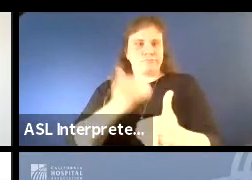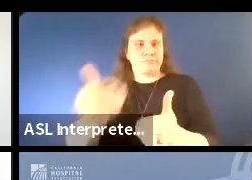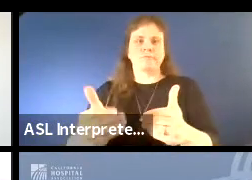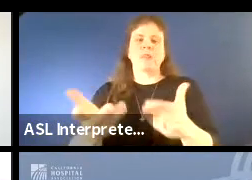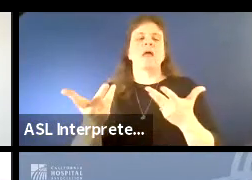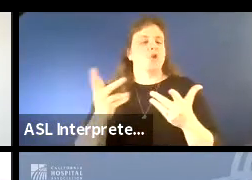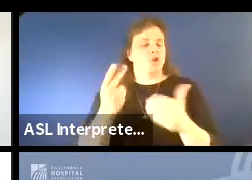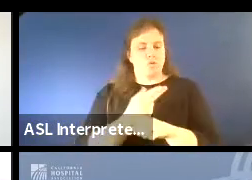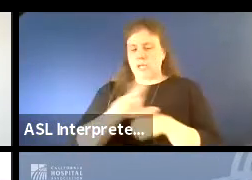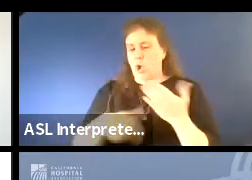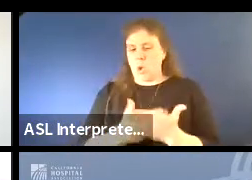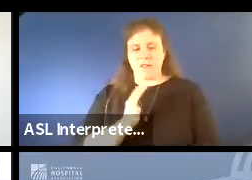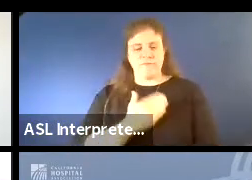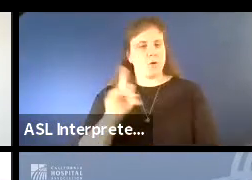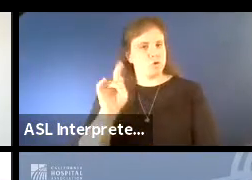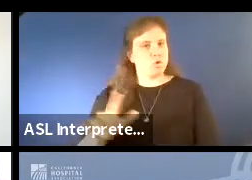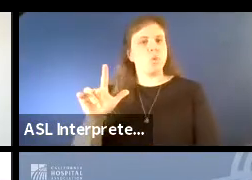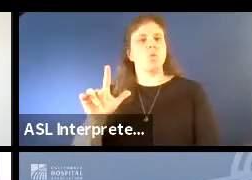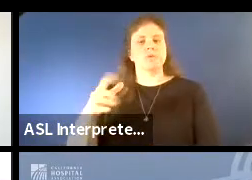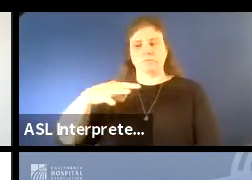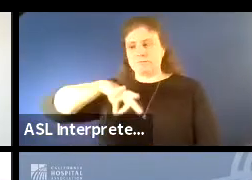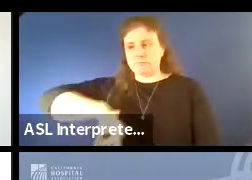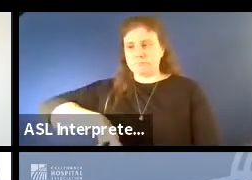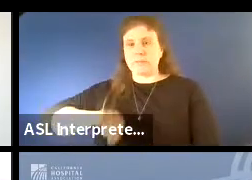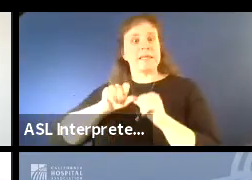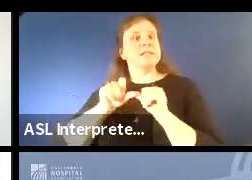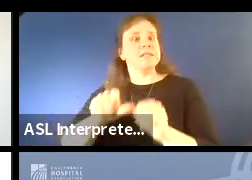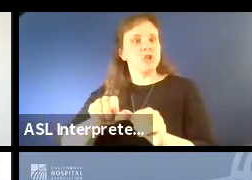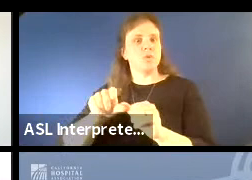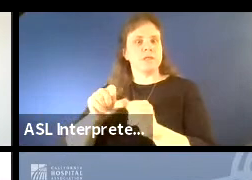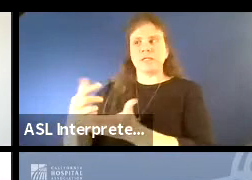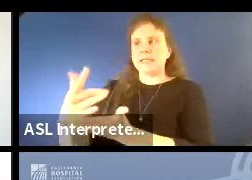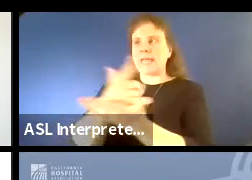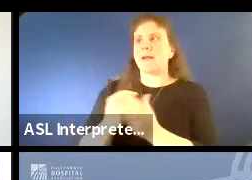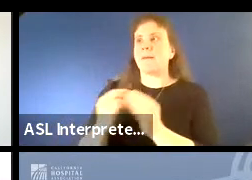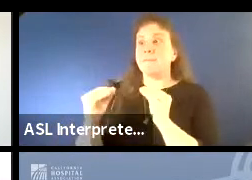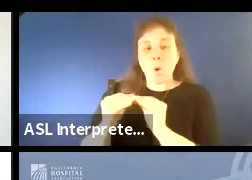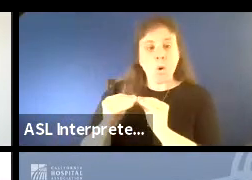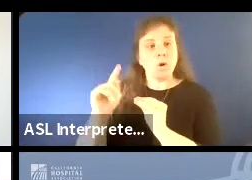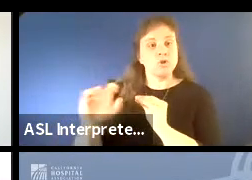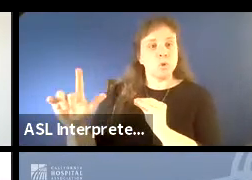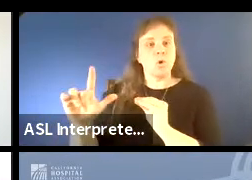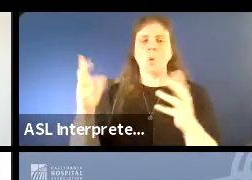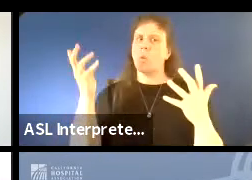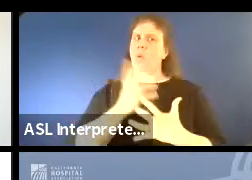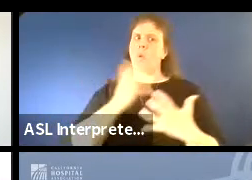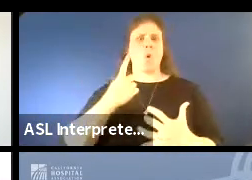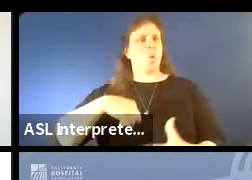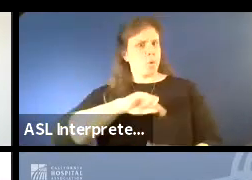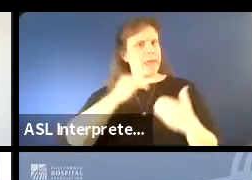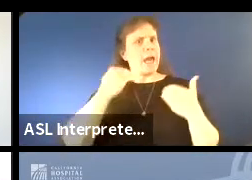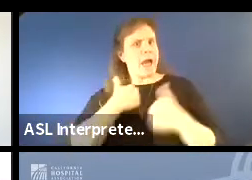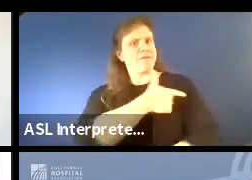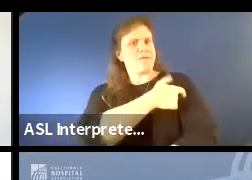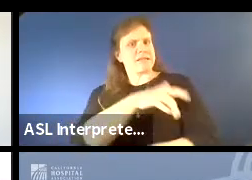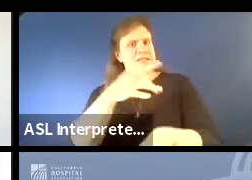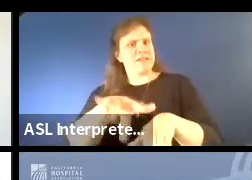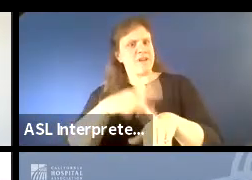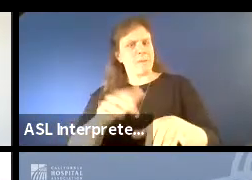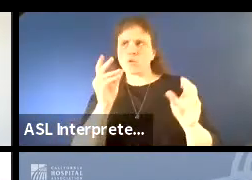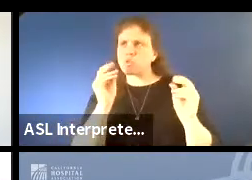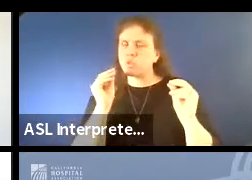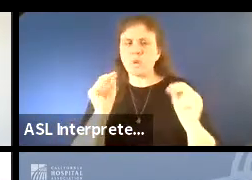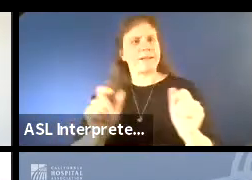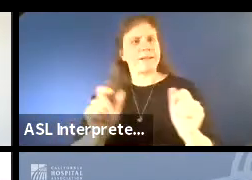the tools that we have, and we're continuing to gain more tools. It's just incredible, again, that we have vaccines and how quickly they